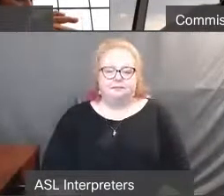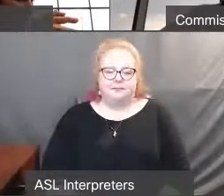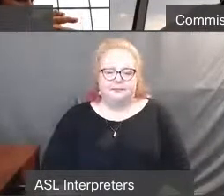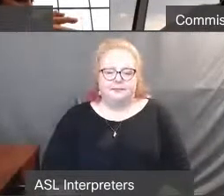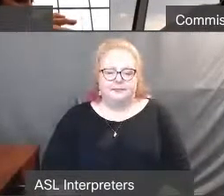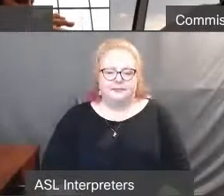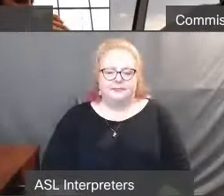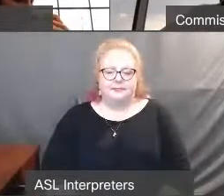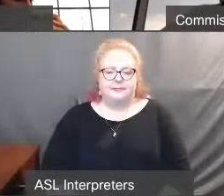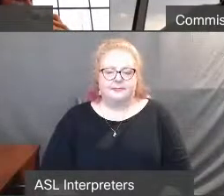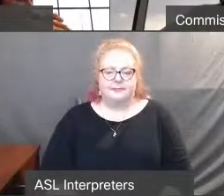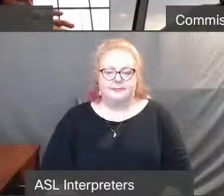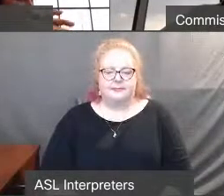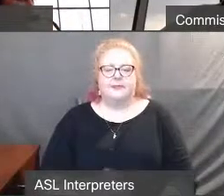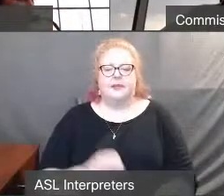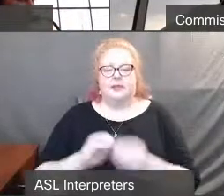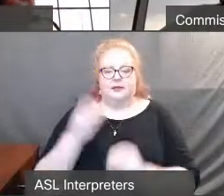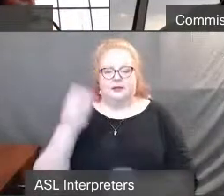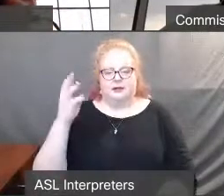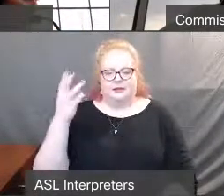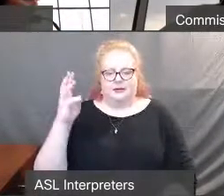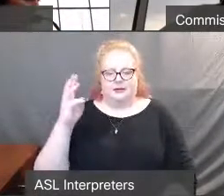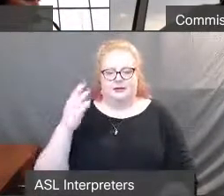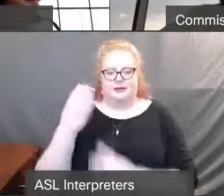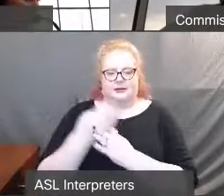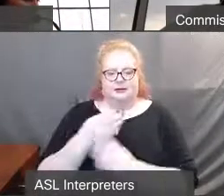The item number is 16. The file number is